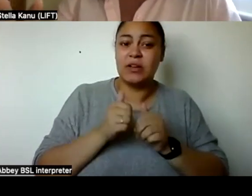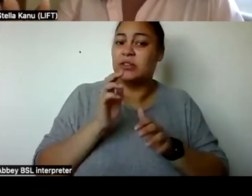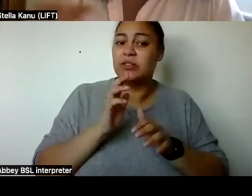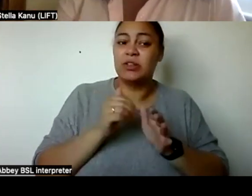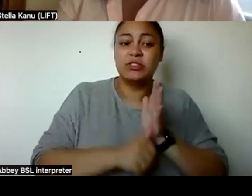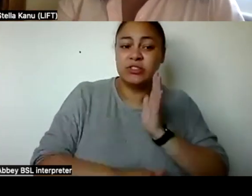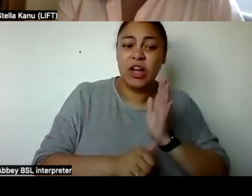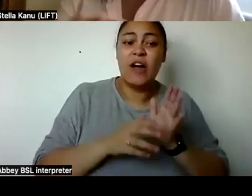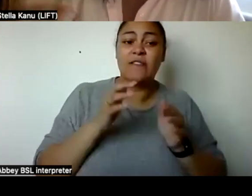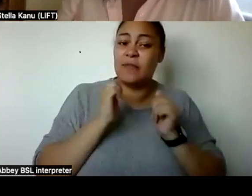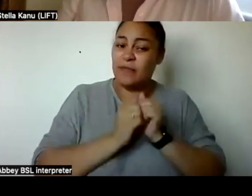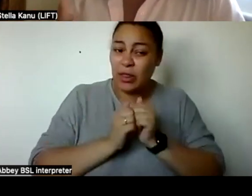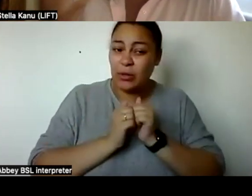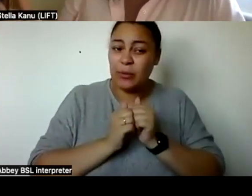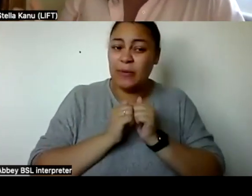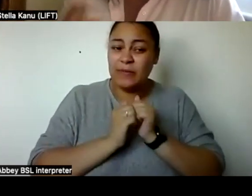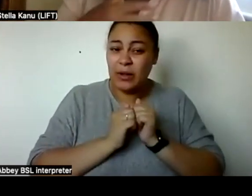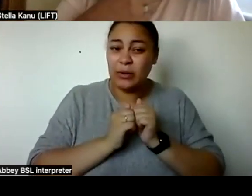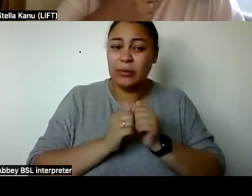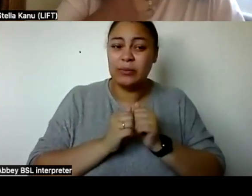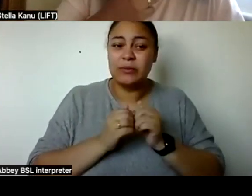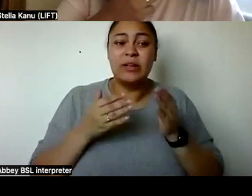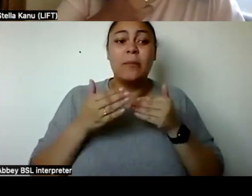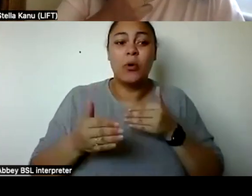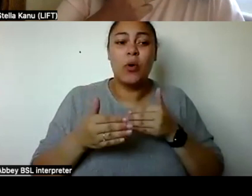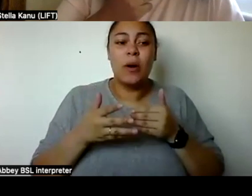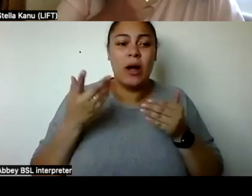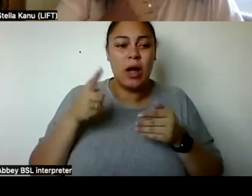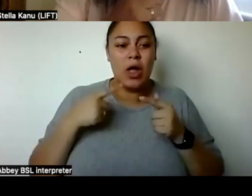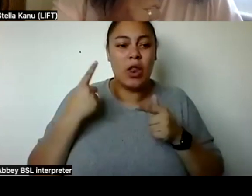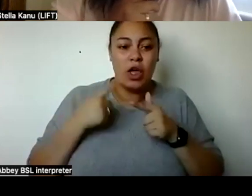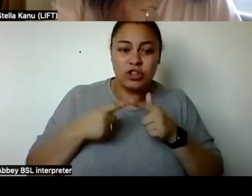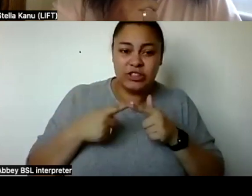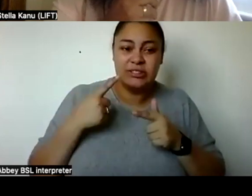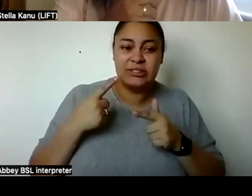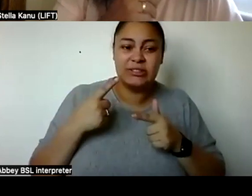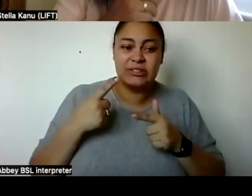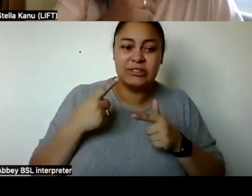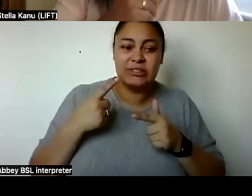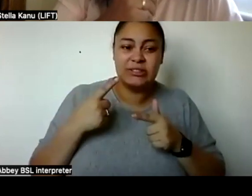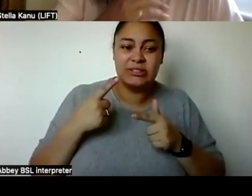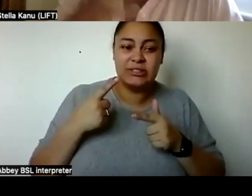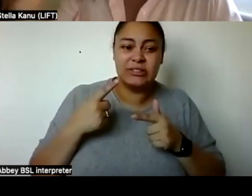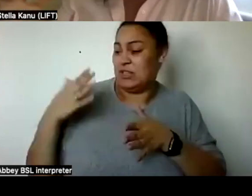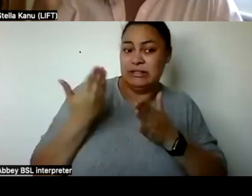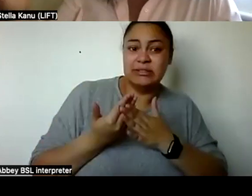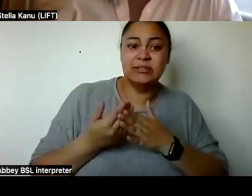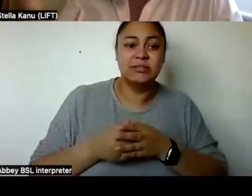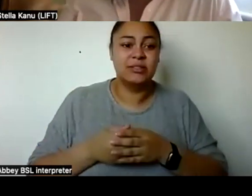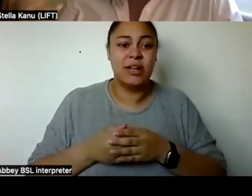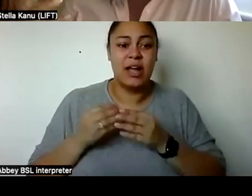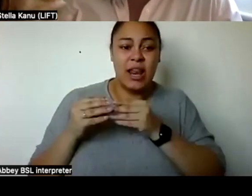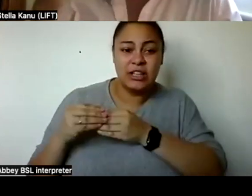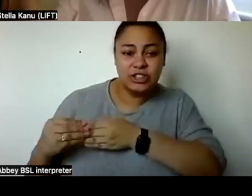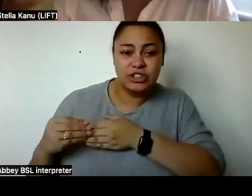se. It's more about the emergence over the last 5 years around heart leadership. And the fact that we're moving away from